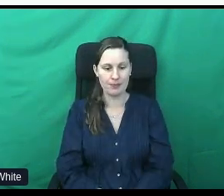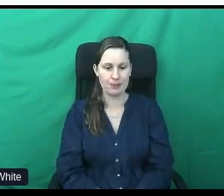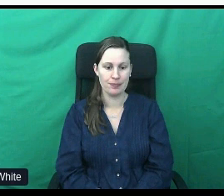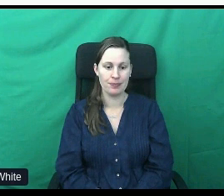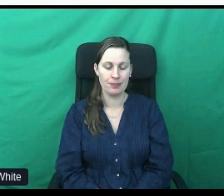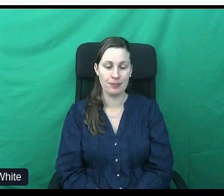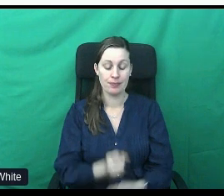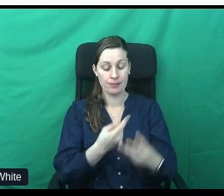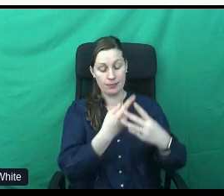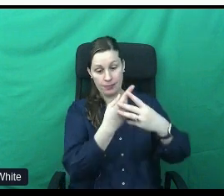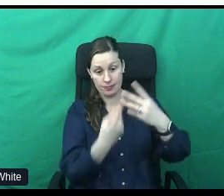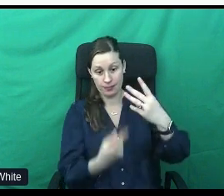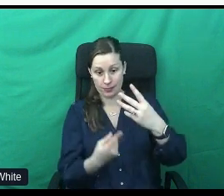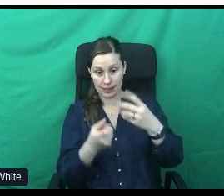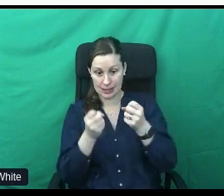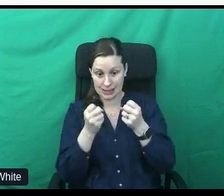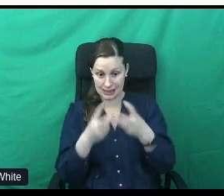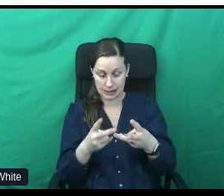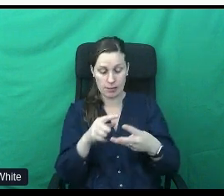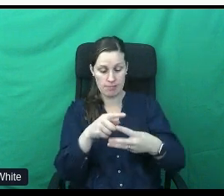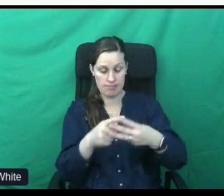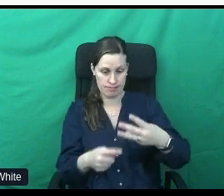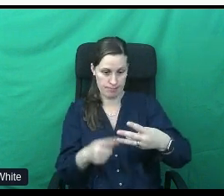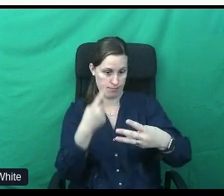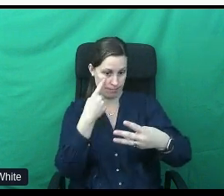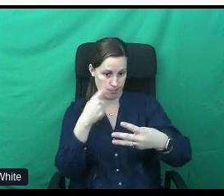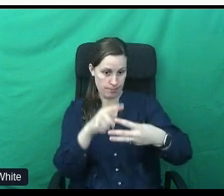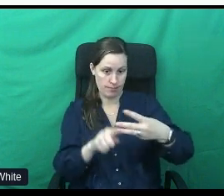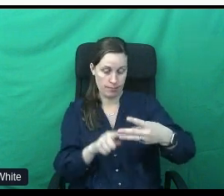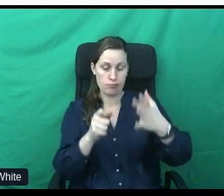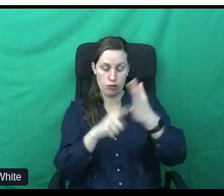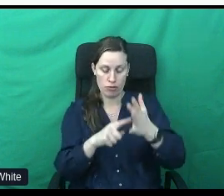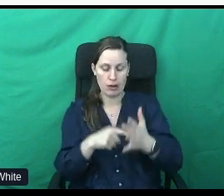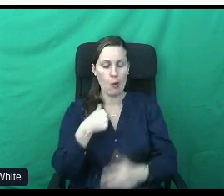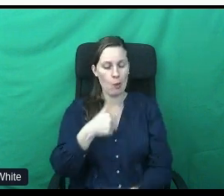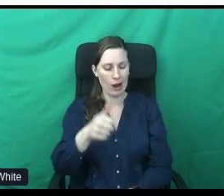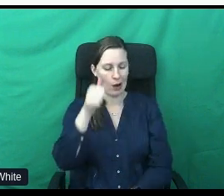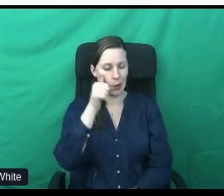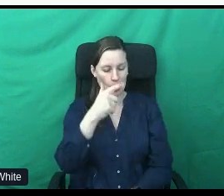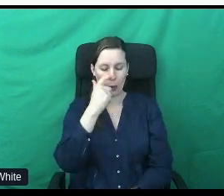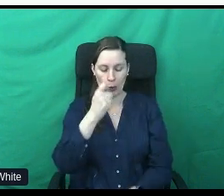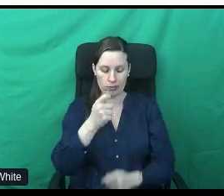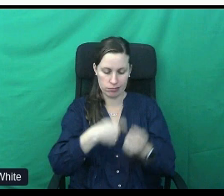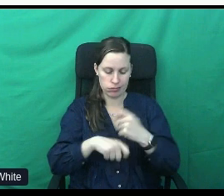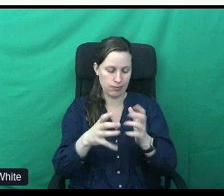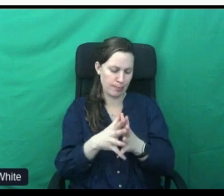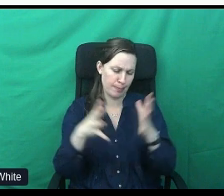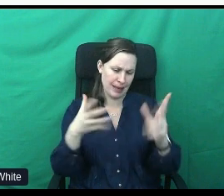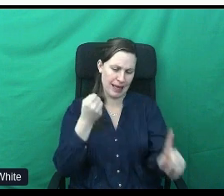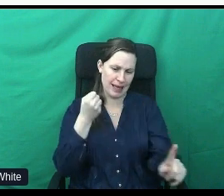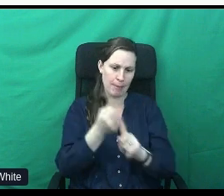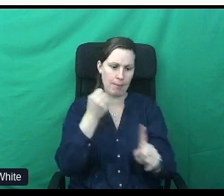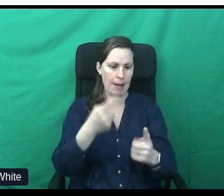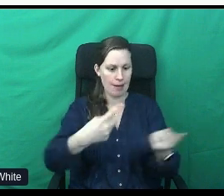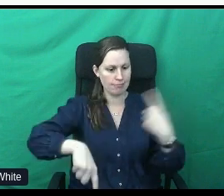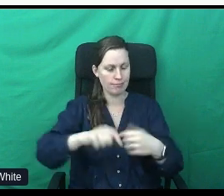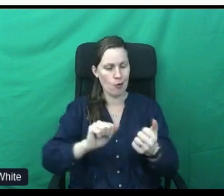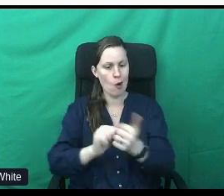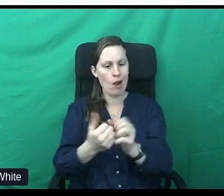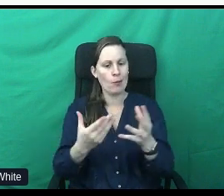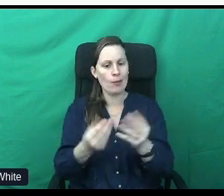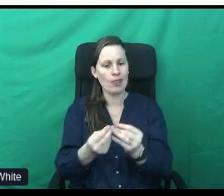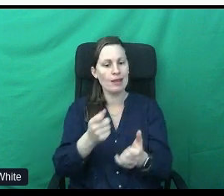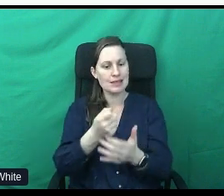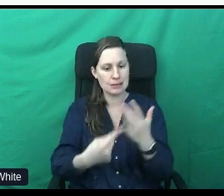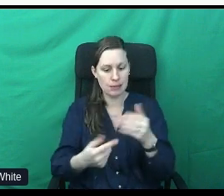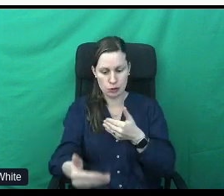With these three systems firmly in our sights, we knew that we could make the biggest impact for our colleagues with disabilities in the